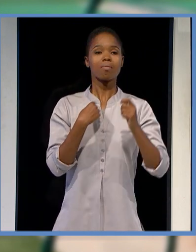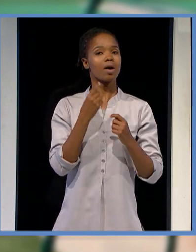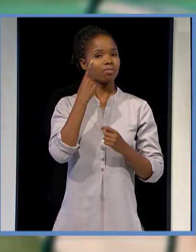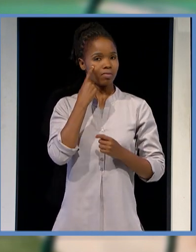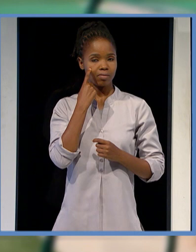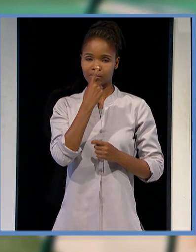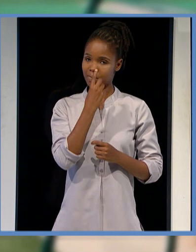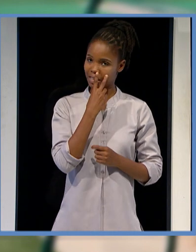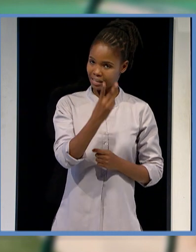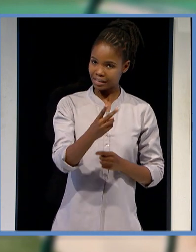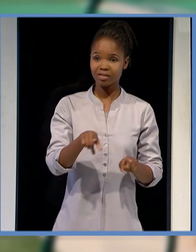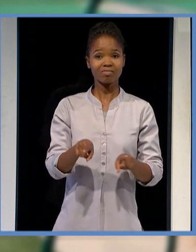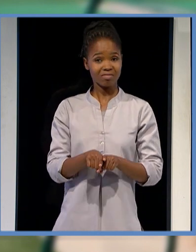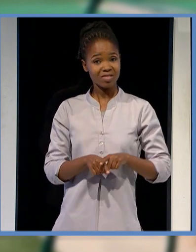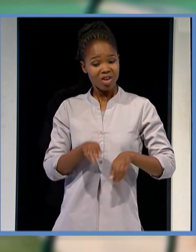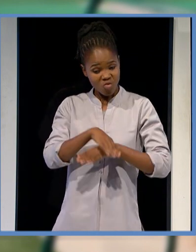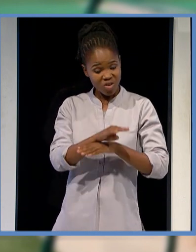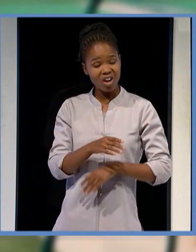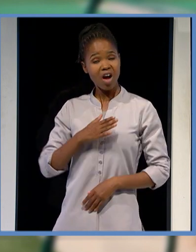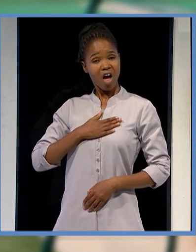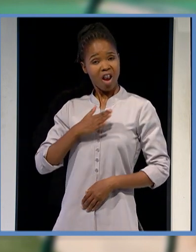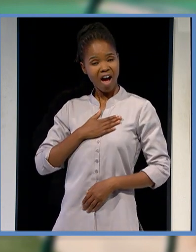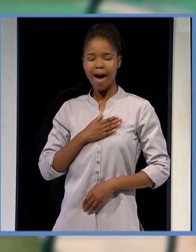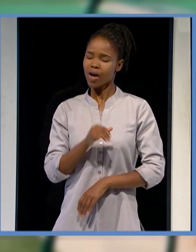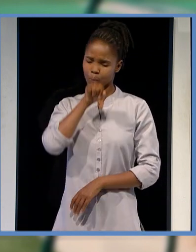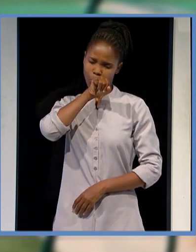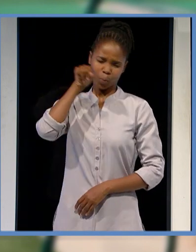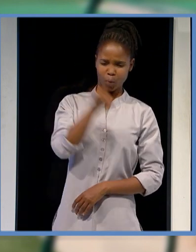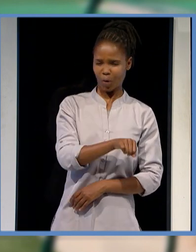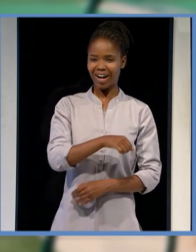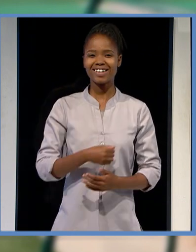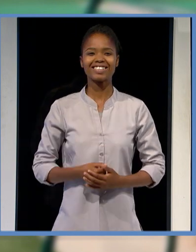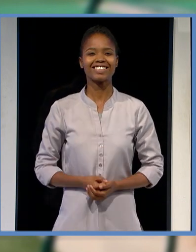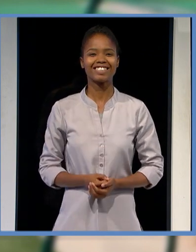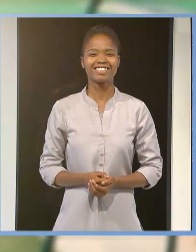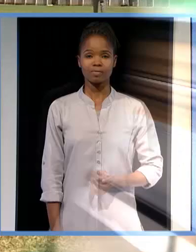game. They don't like cricket, they love it.